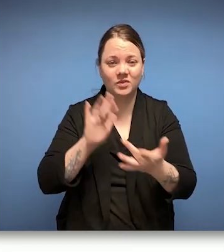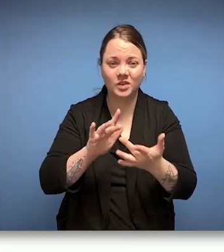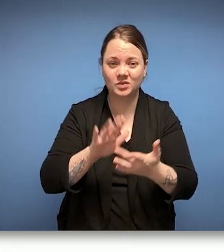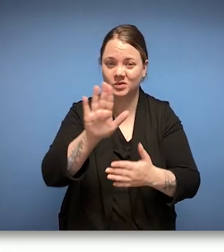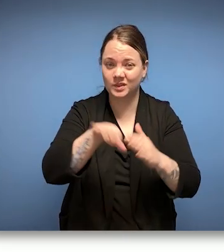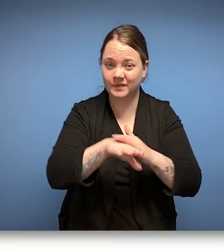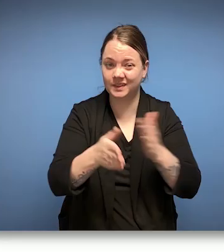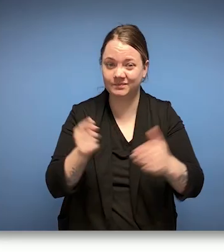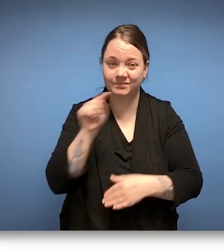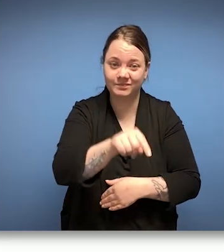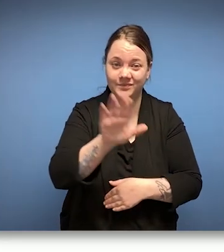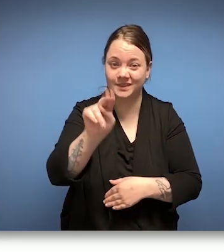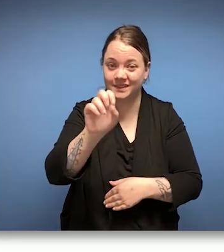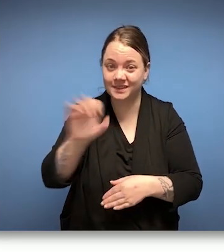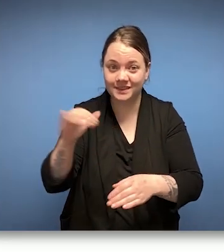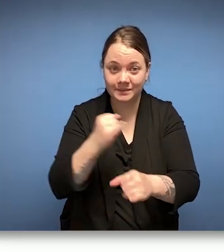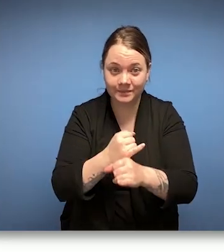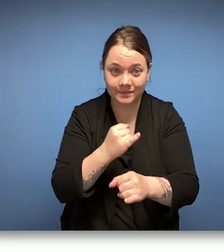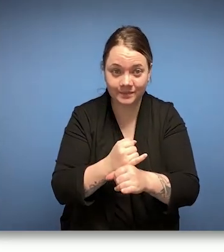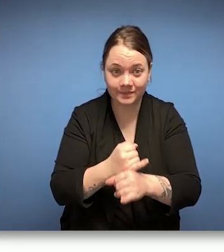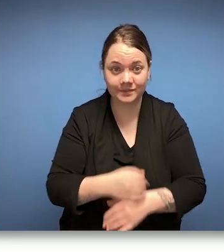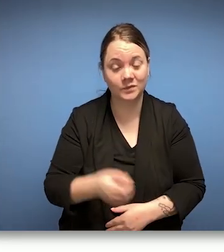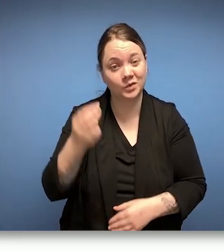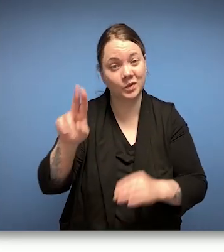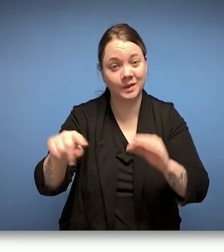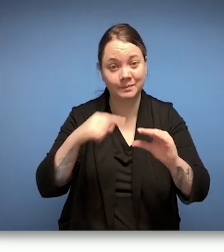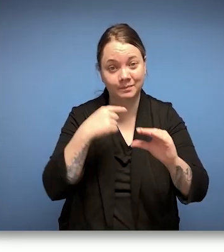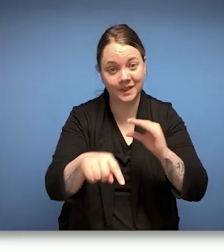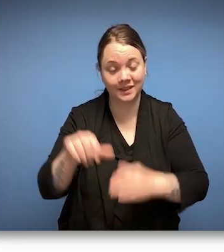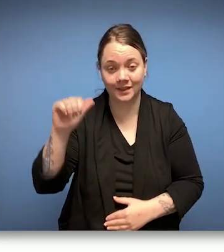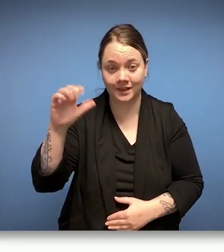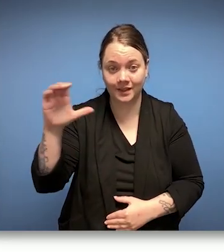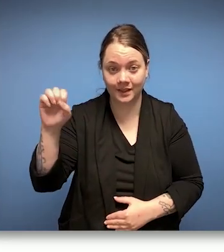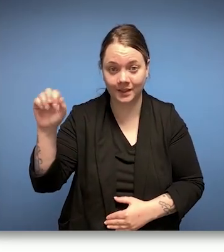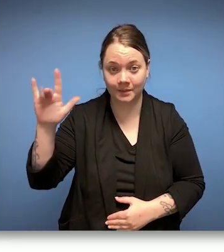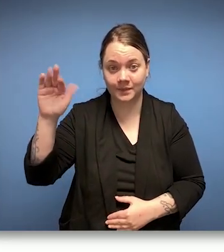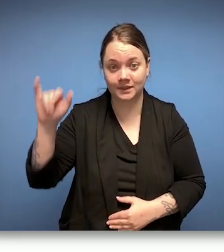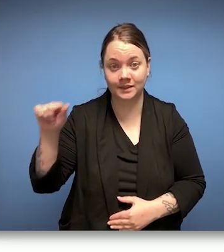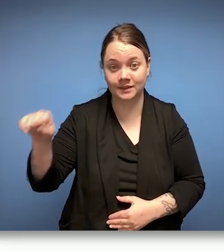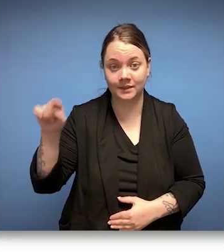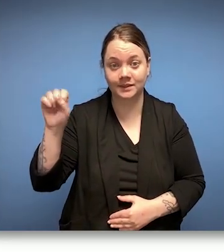contact Accessibility Services at your campus or email